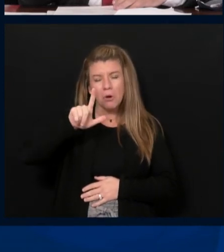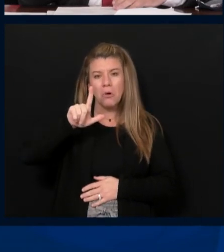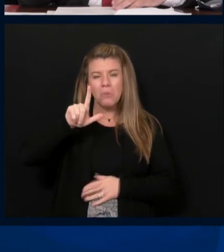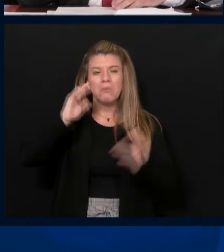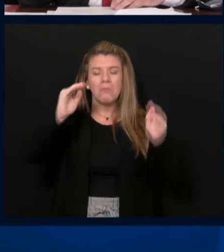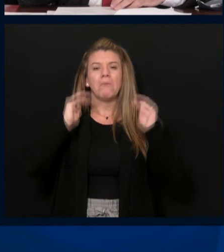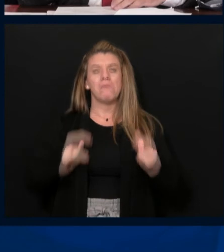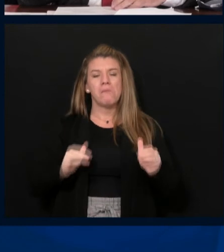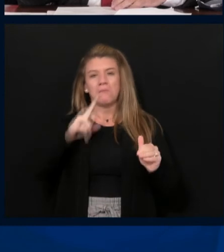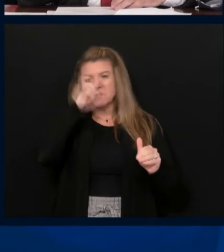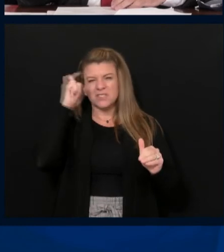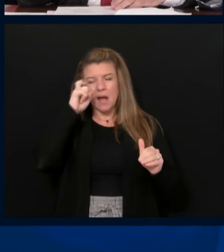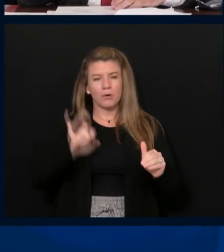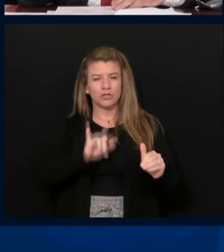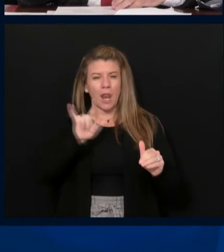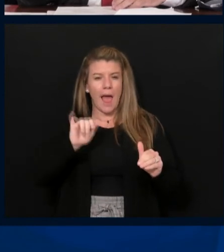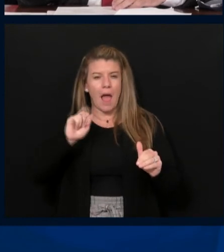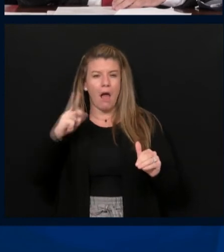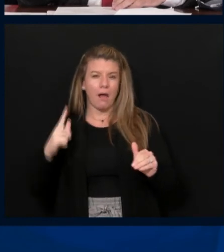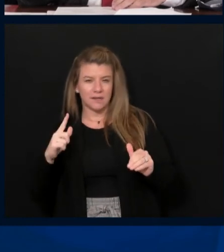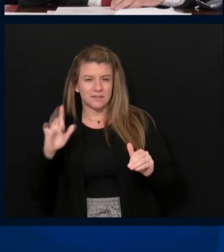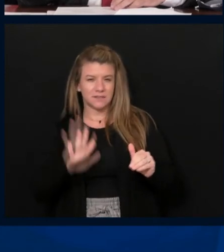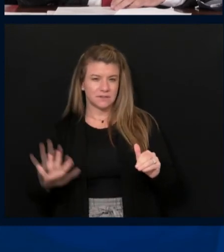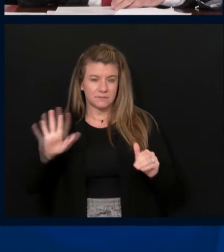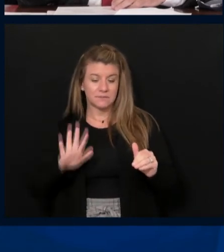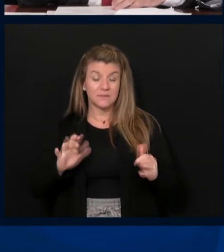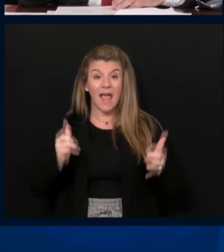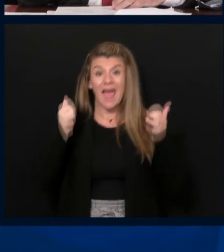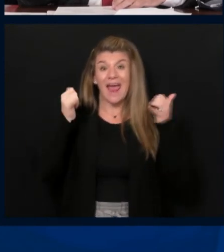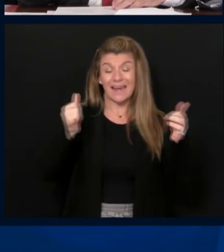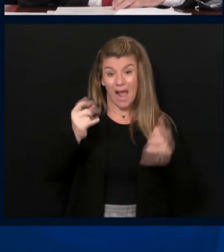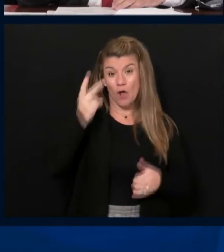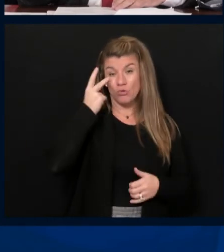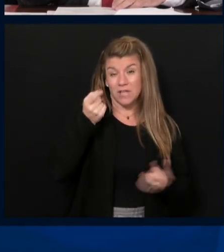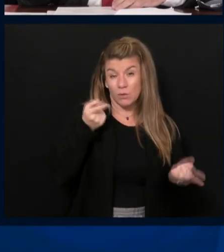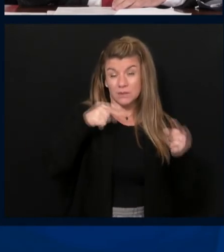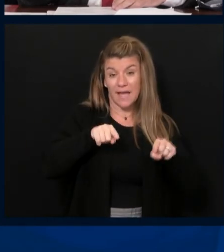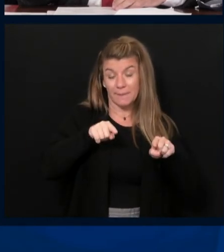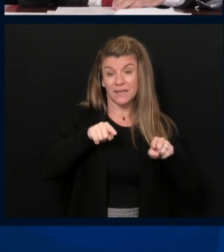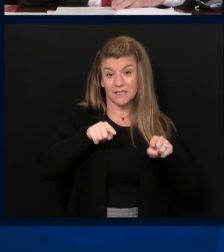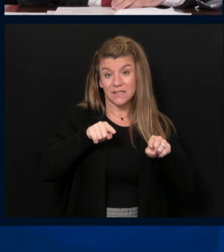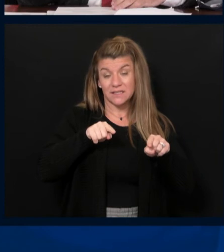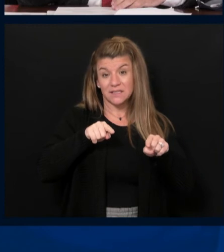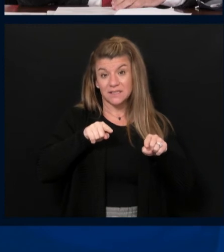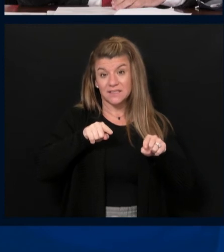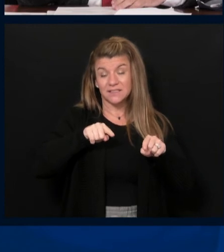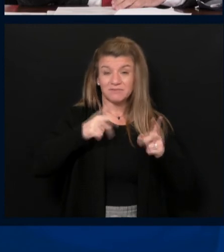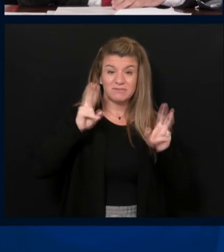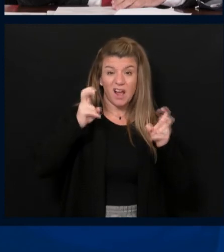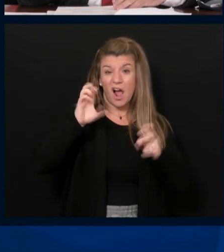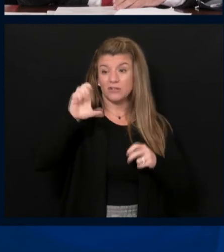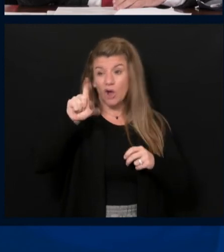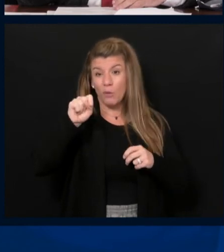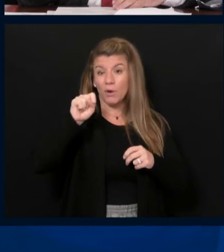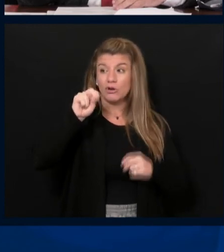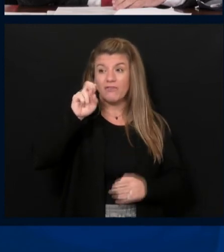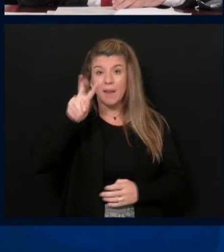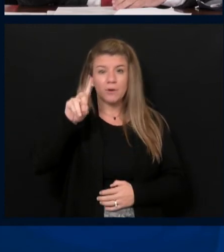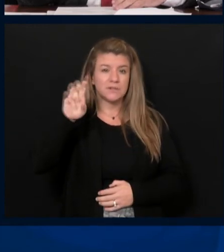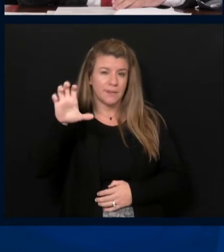in the middle of like July, August. And now you see what we're facing here in late October, November,